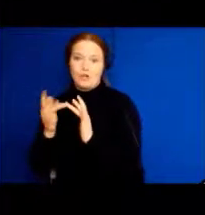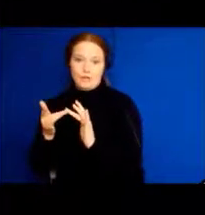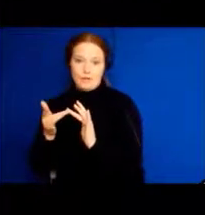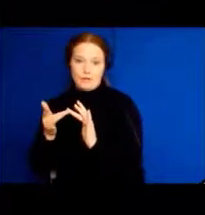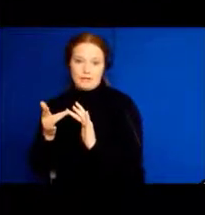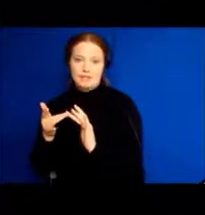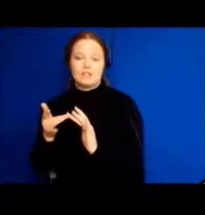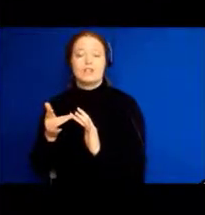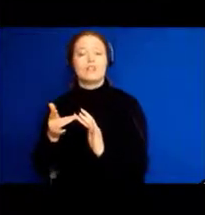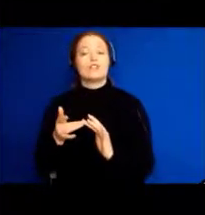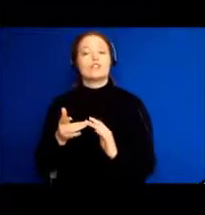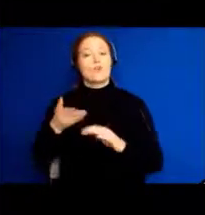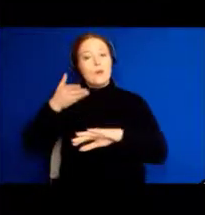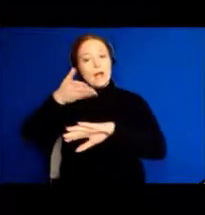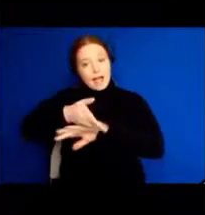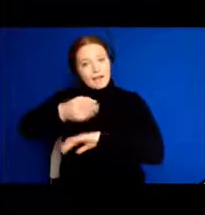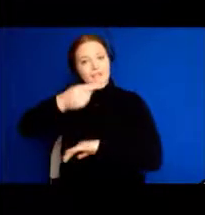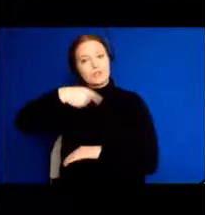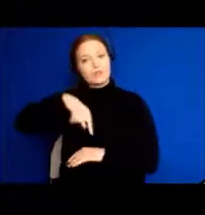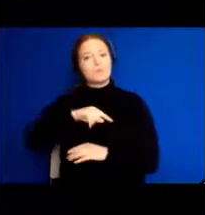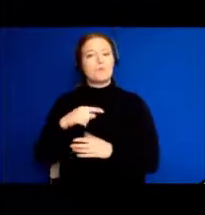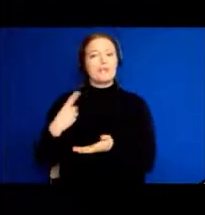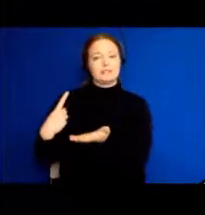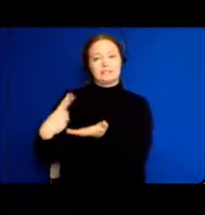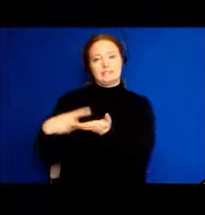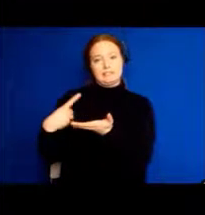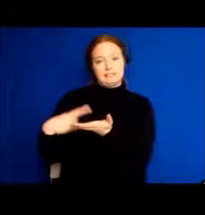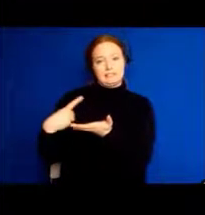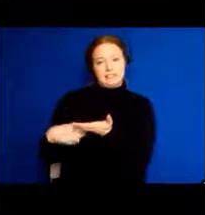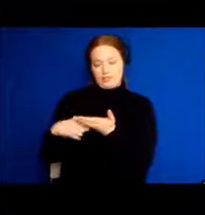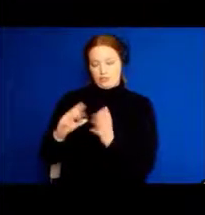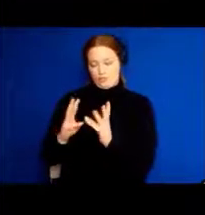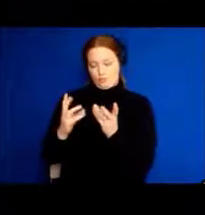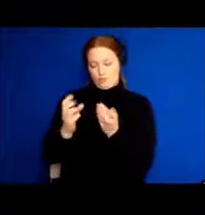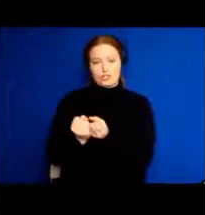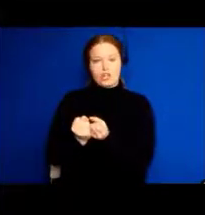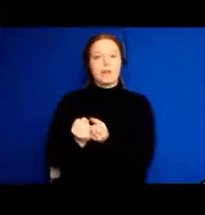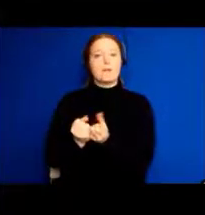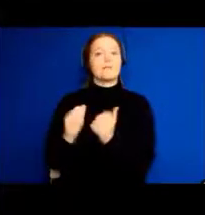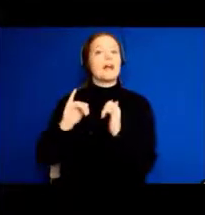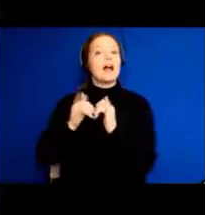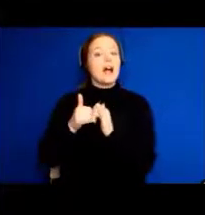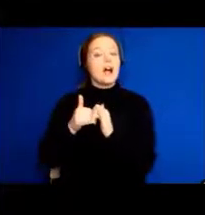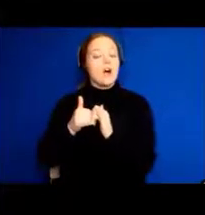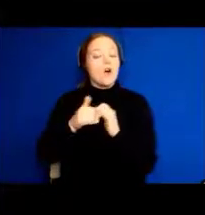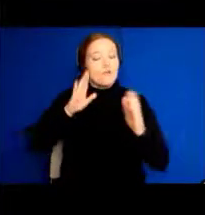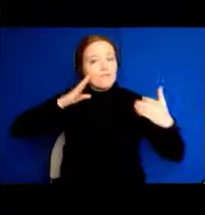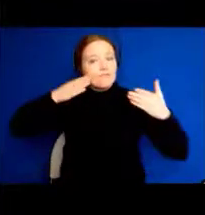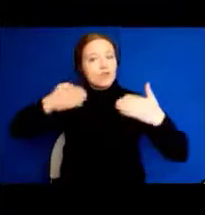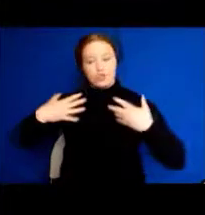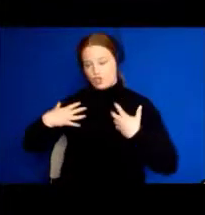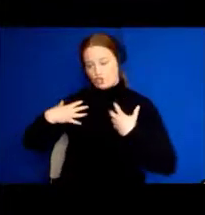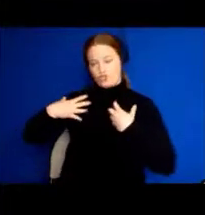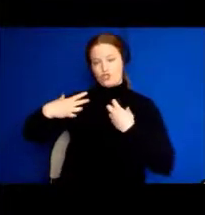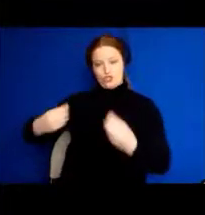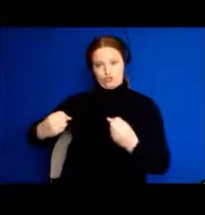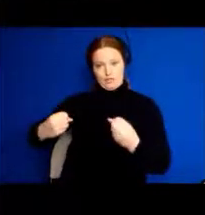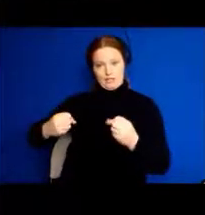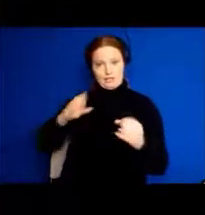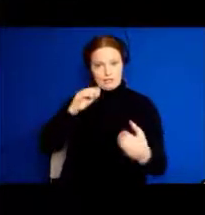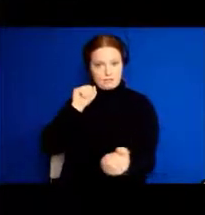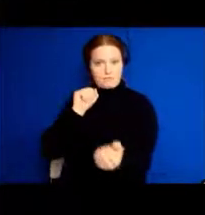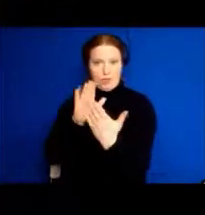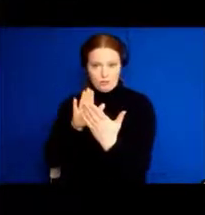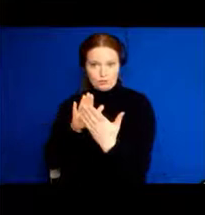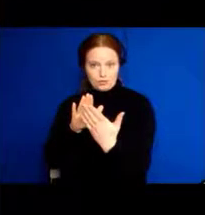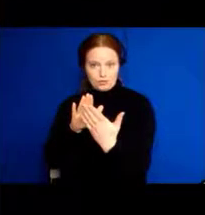call a strength-based approach. And that involves figuring out for people what they enjoy doing, what kind of materials they're drawn to,